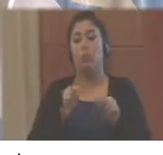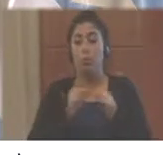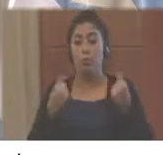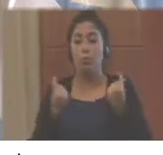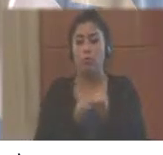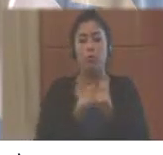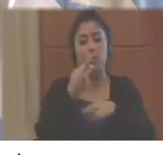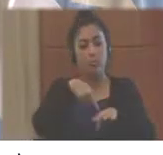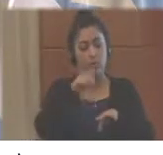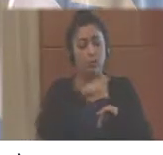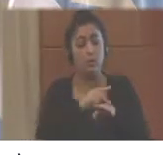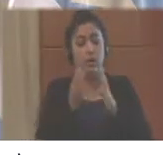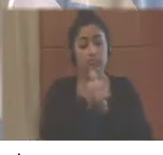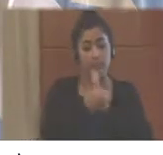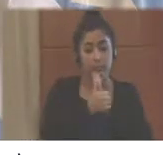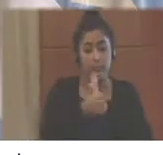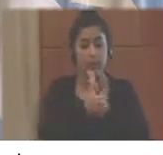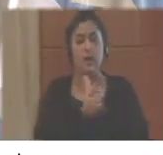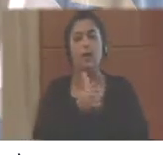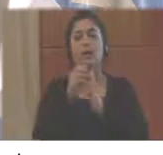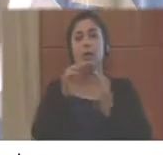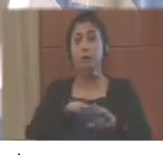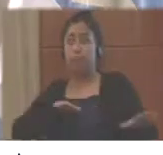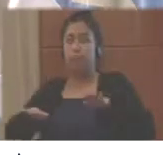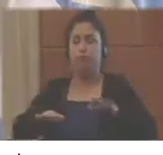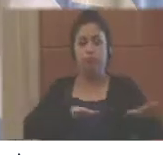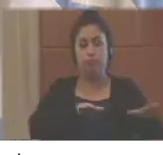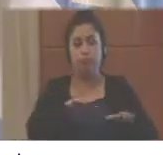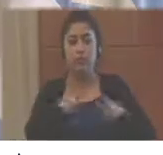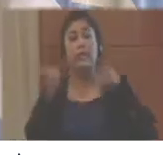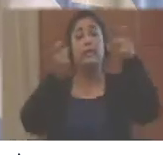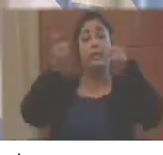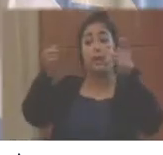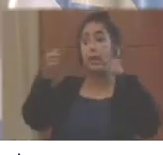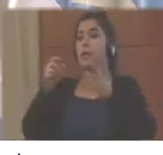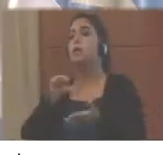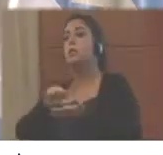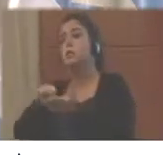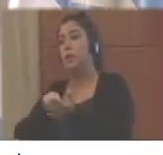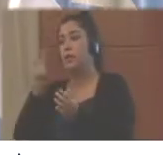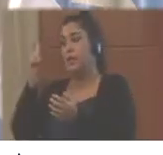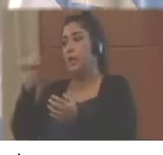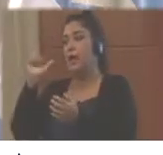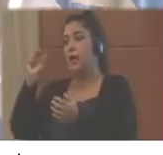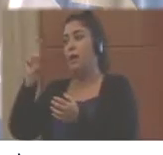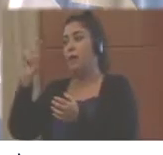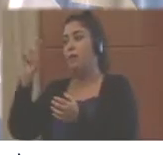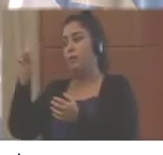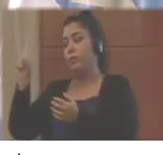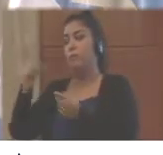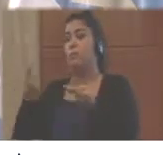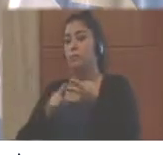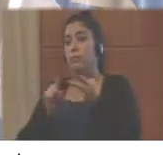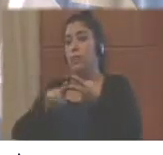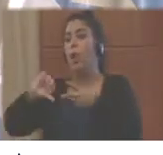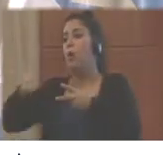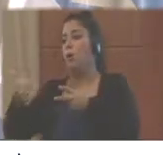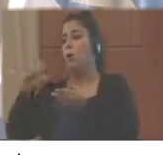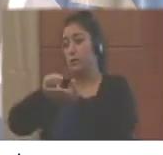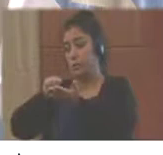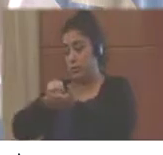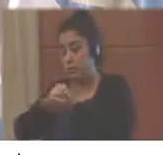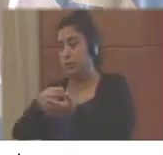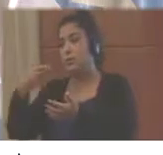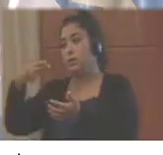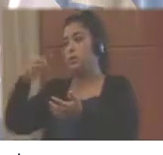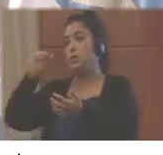of Geosciences were also conducting efforts and surveys about the risks, seismic